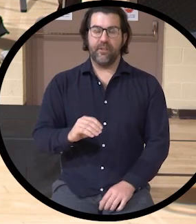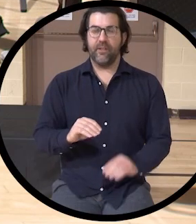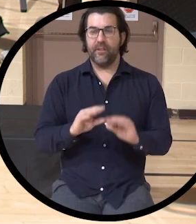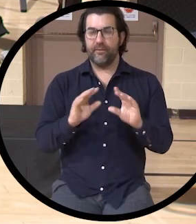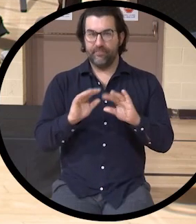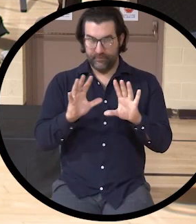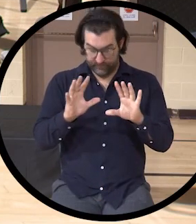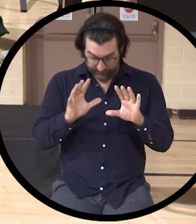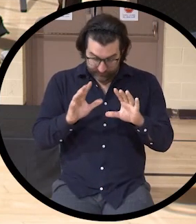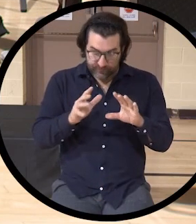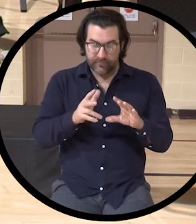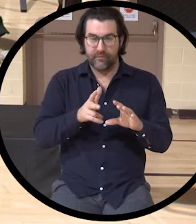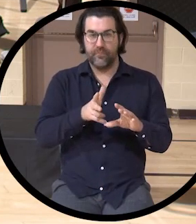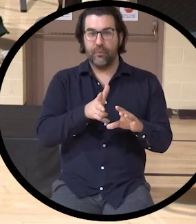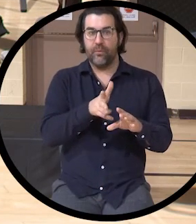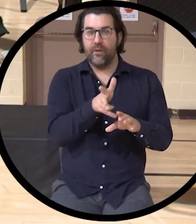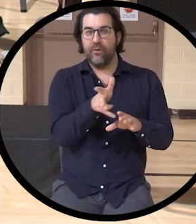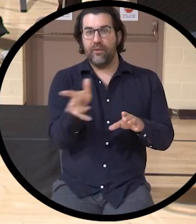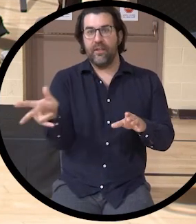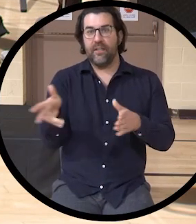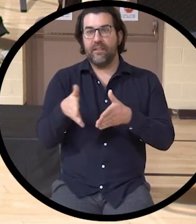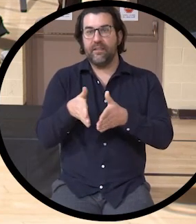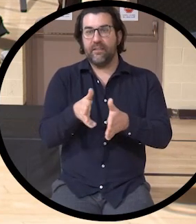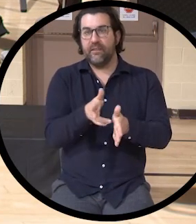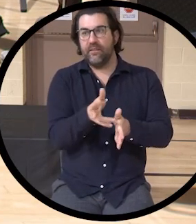and Stanton.